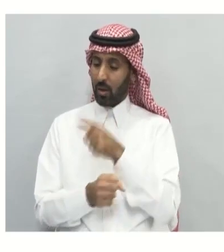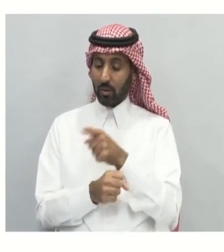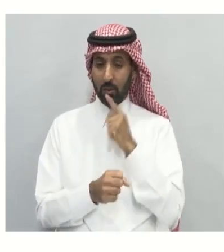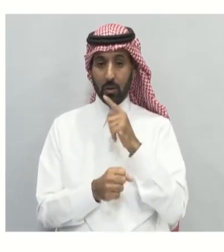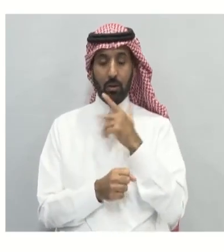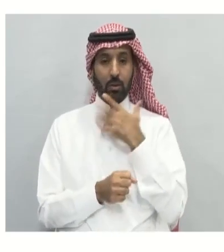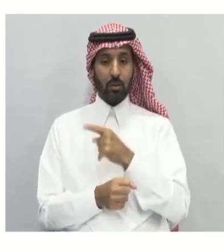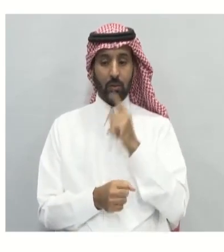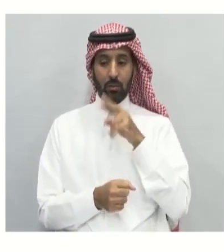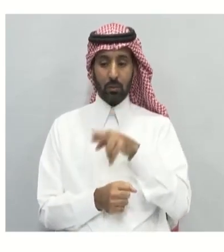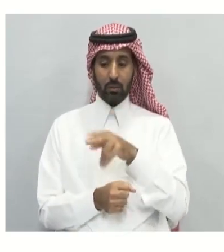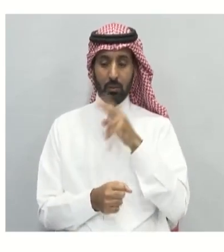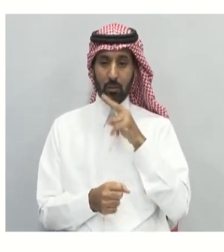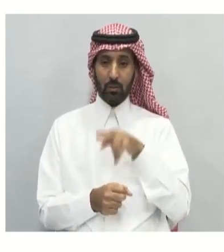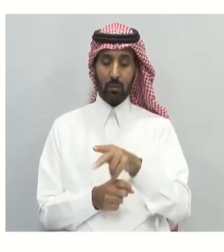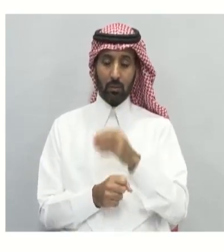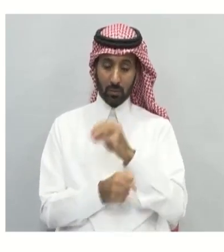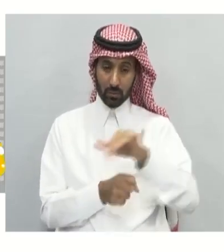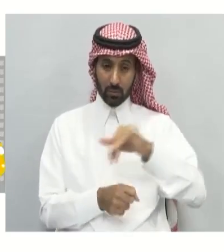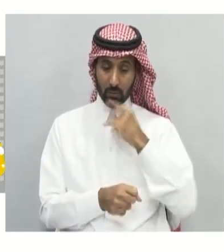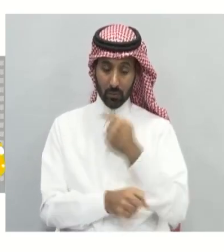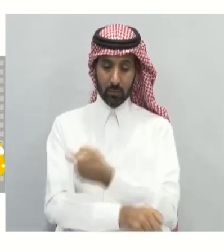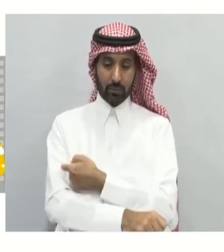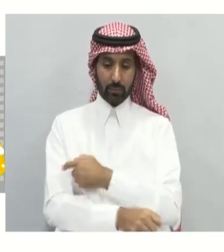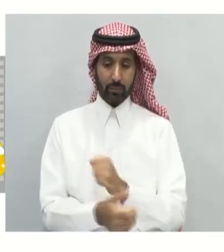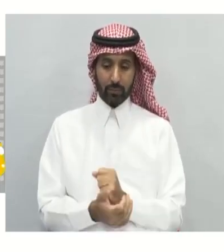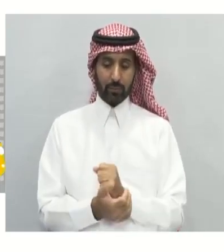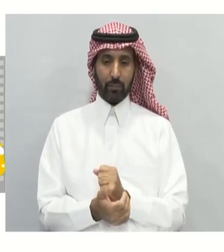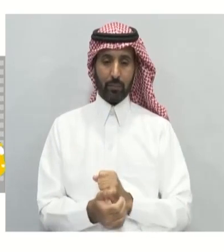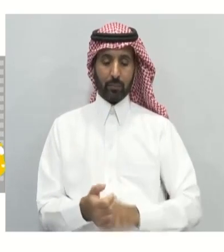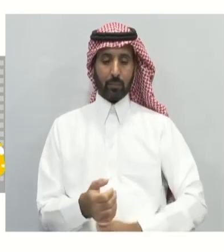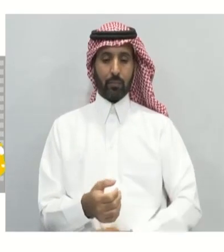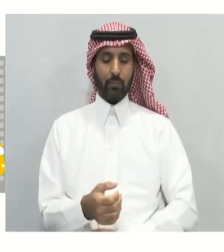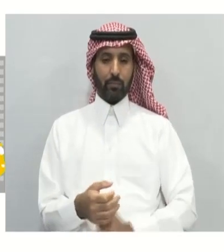and aunt to come into the hospital. So